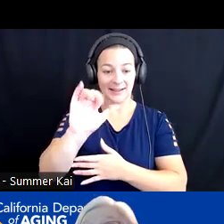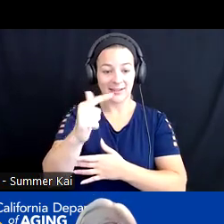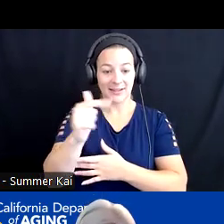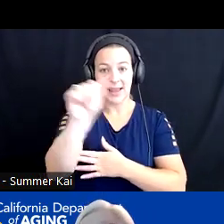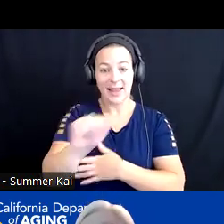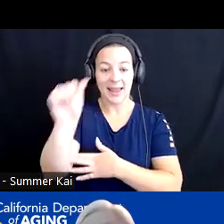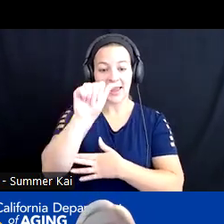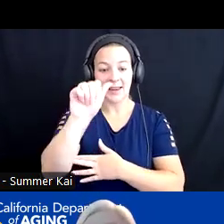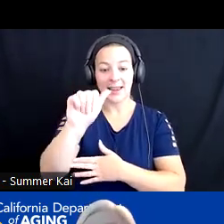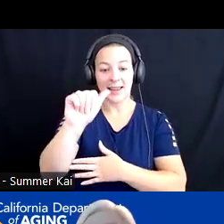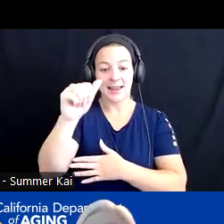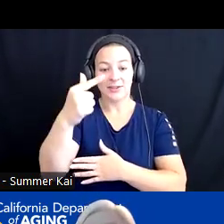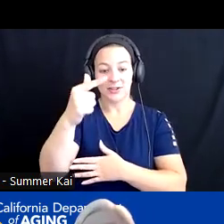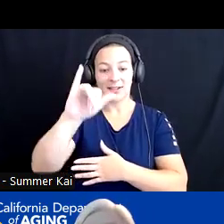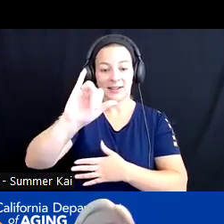FINANCING, at